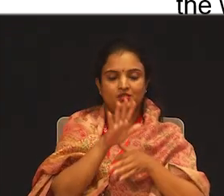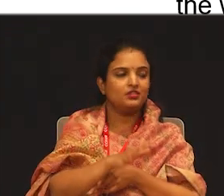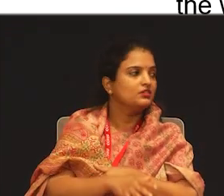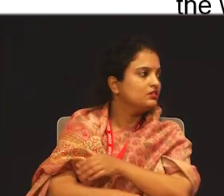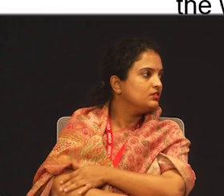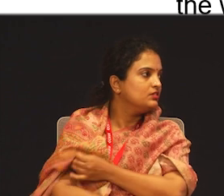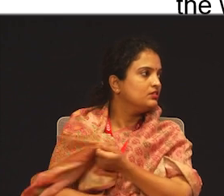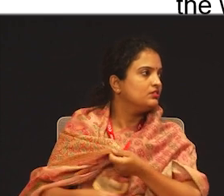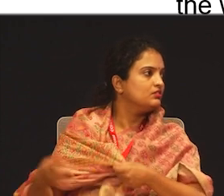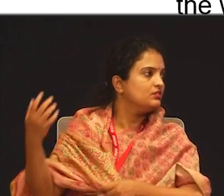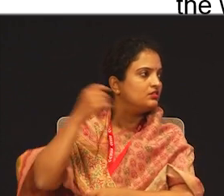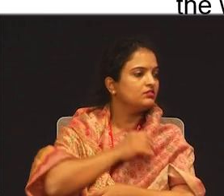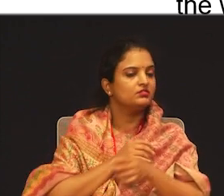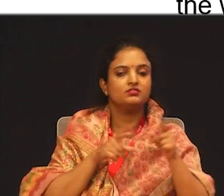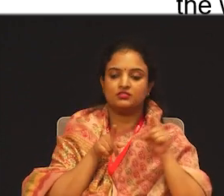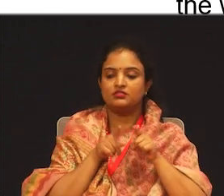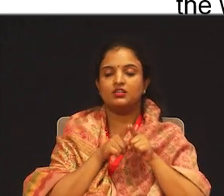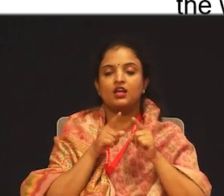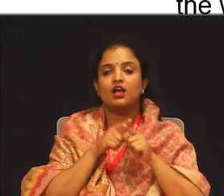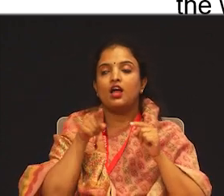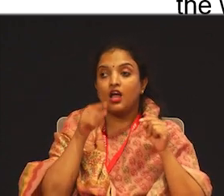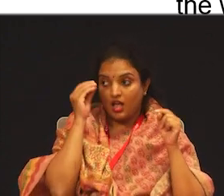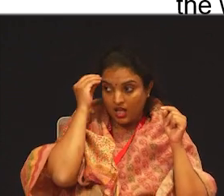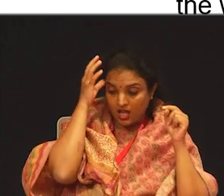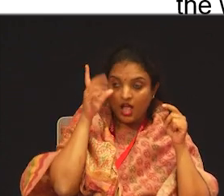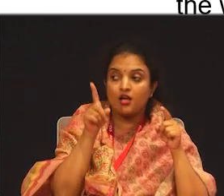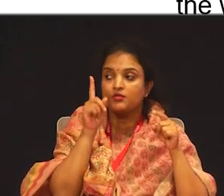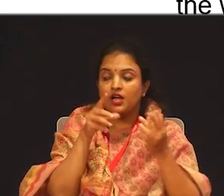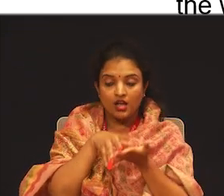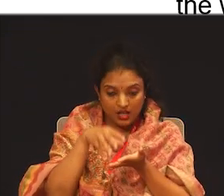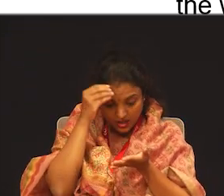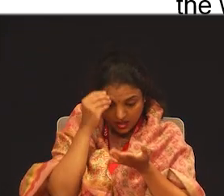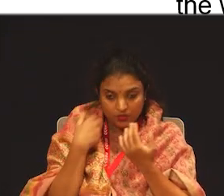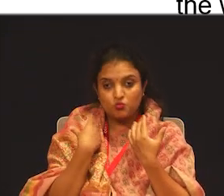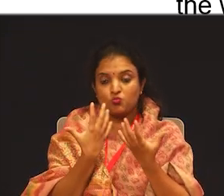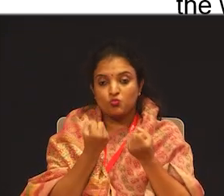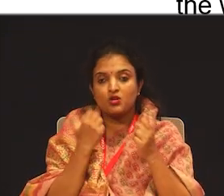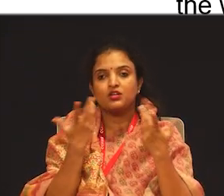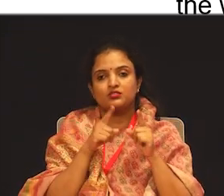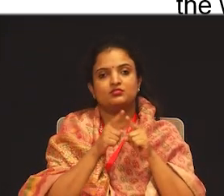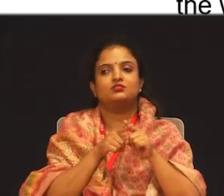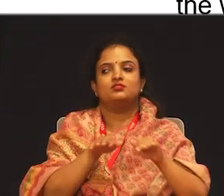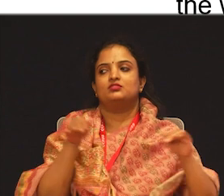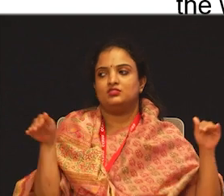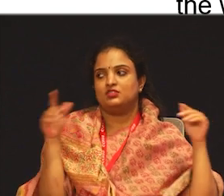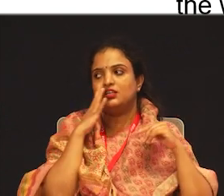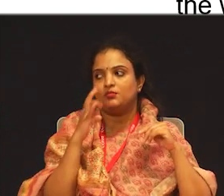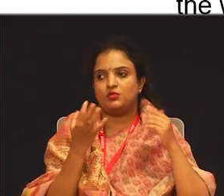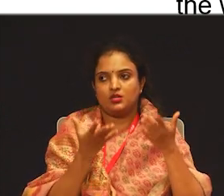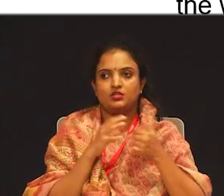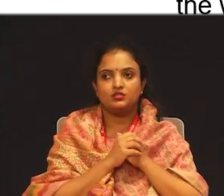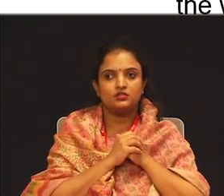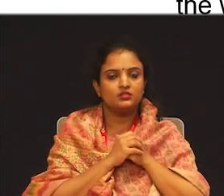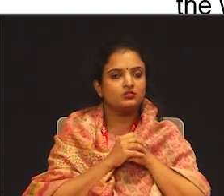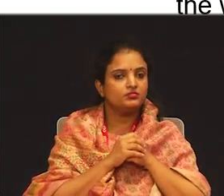So, no big deal, as long as we are aware about the learning needs of children, that what